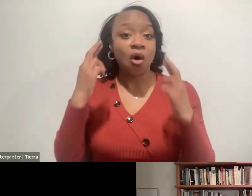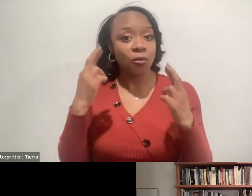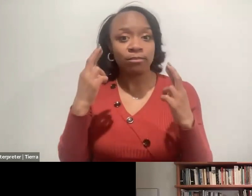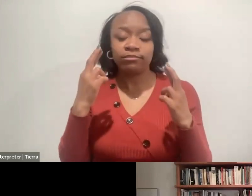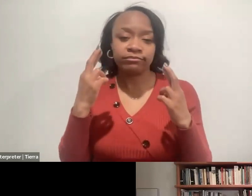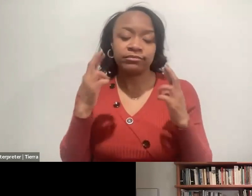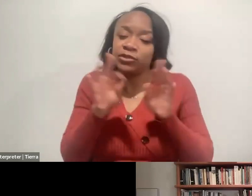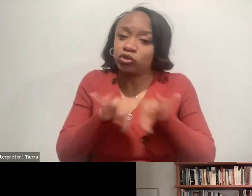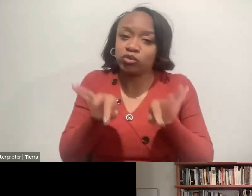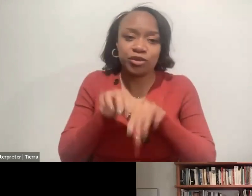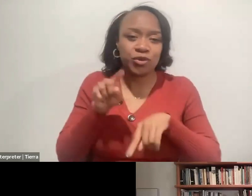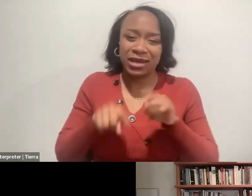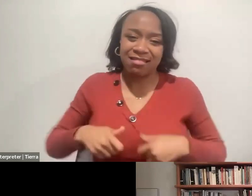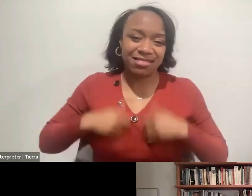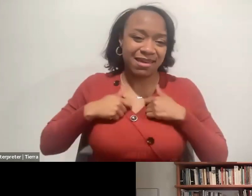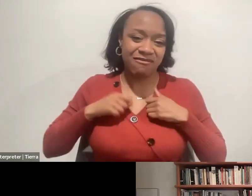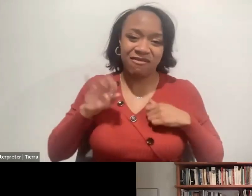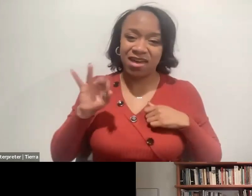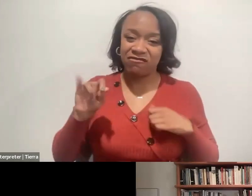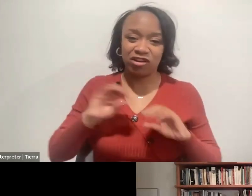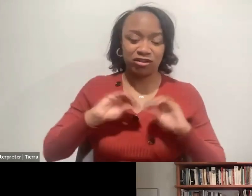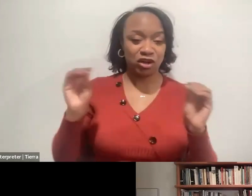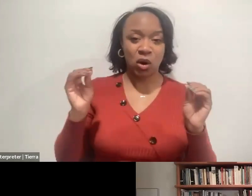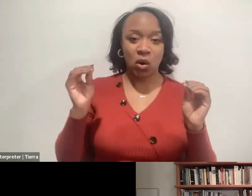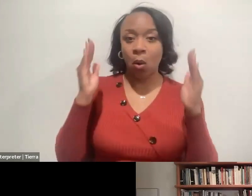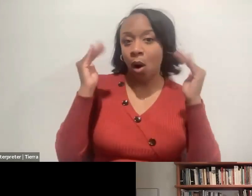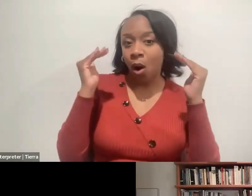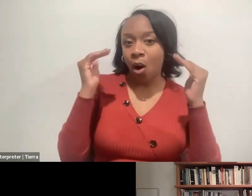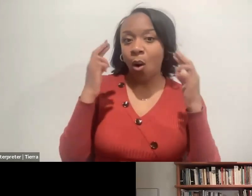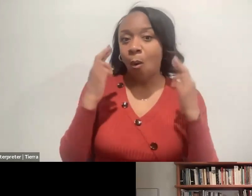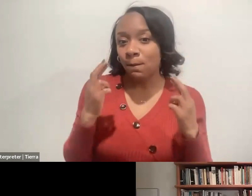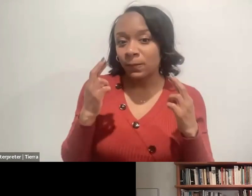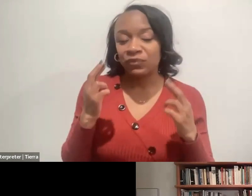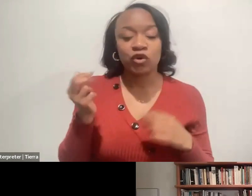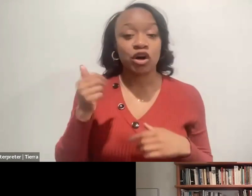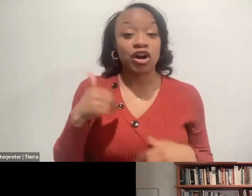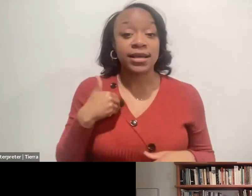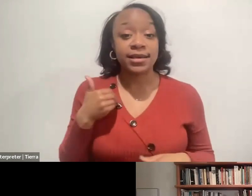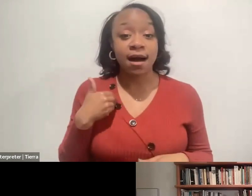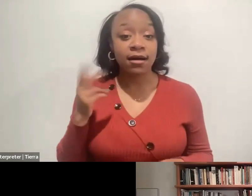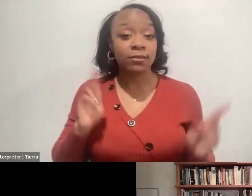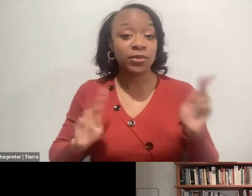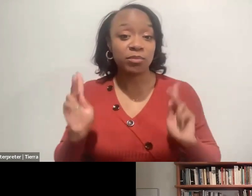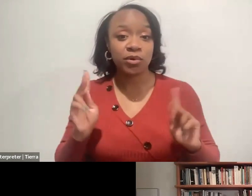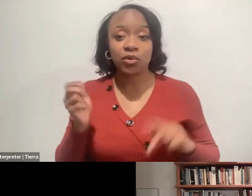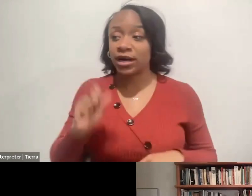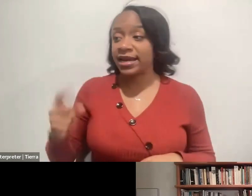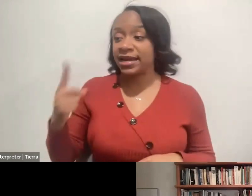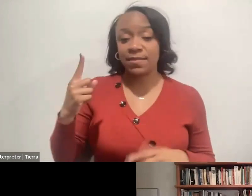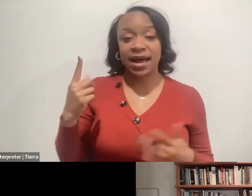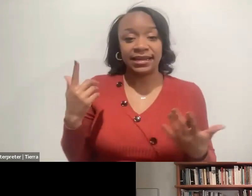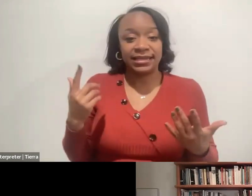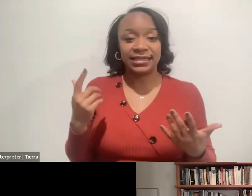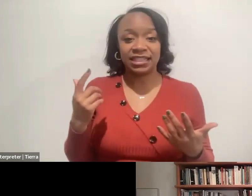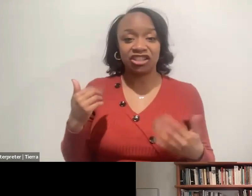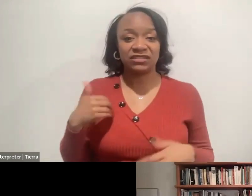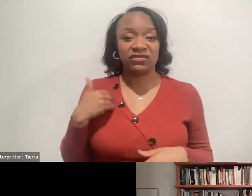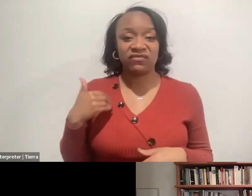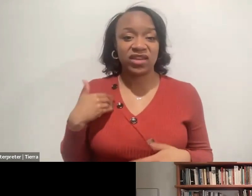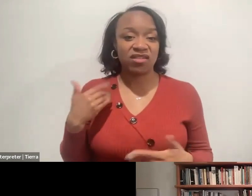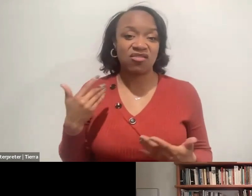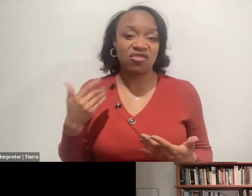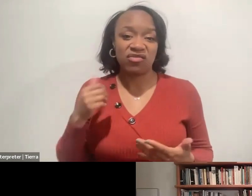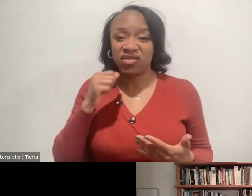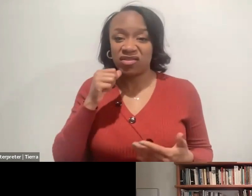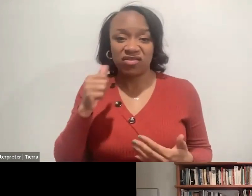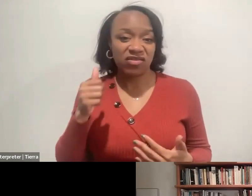hope. And for young people or any people to feel hopeless is just, it's a non-starter. And this